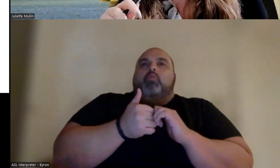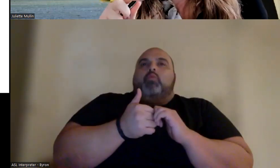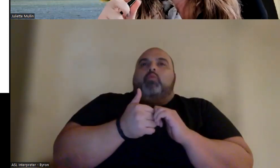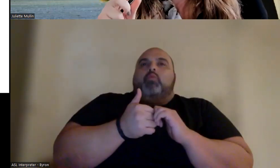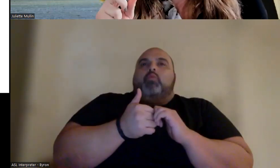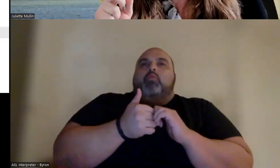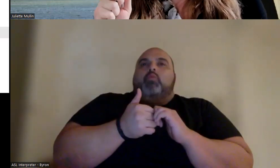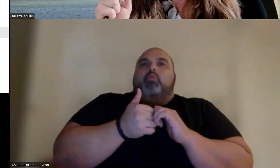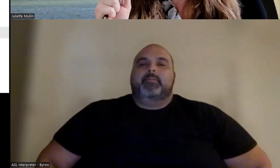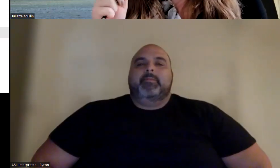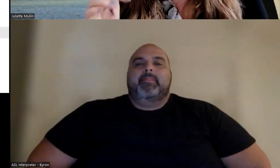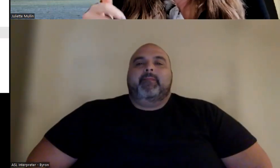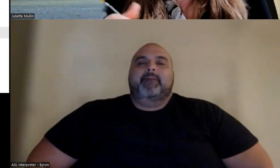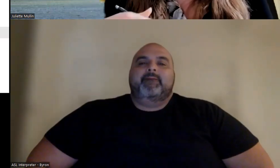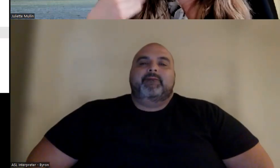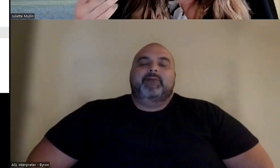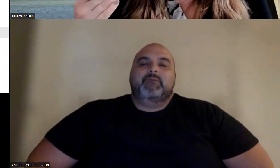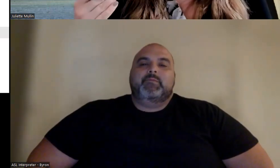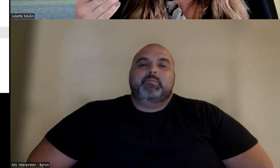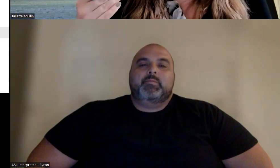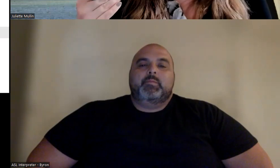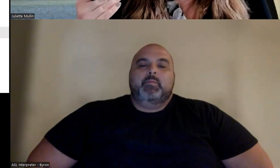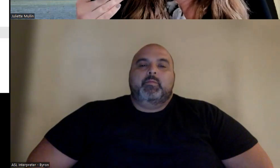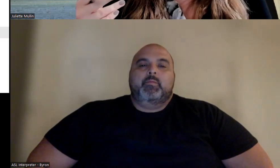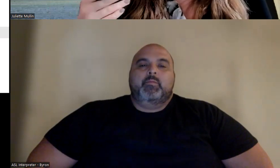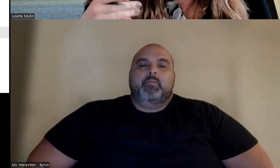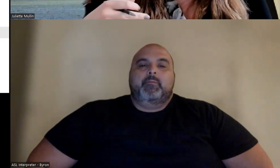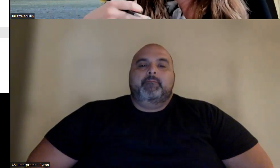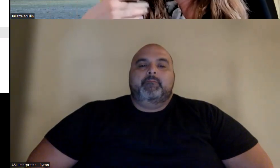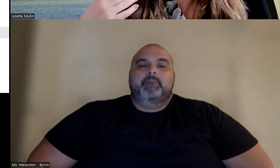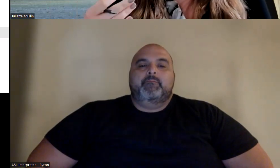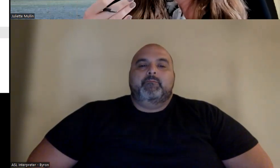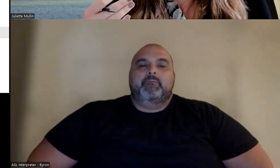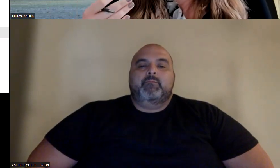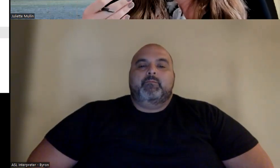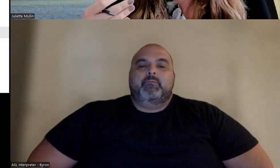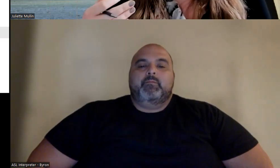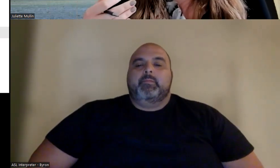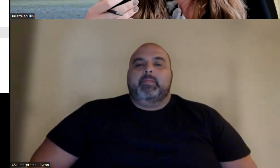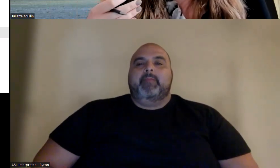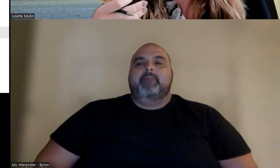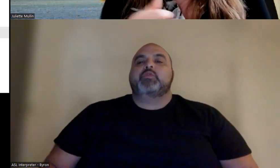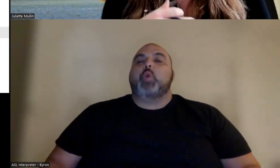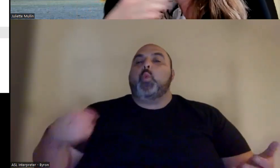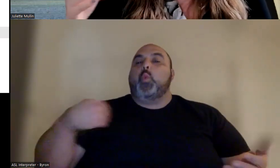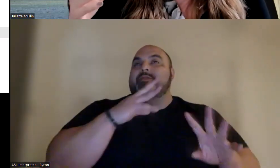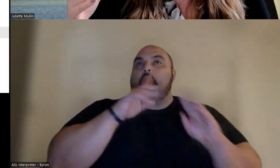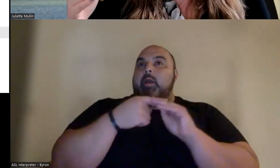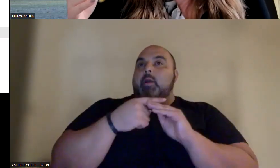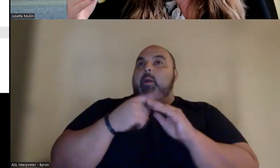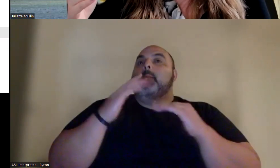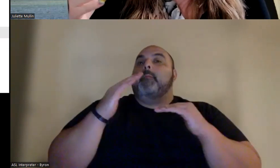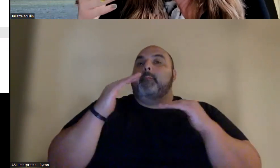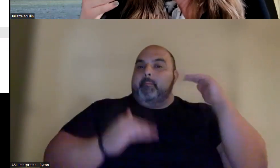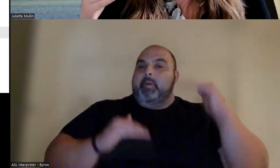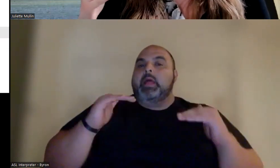So we go to the next slide. So we've taken a moment to talk about this concept of balance, and I'm going to